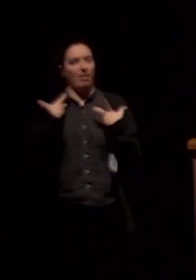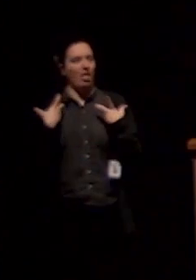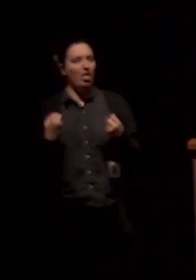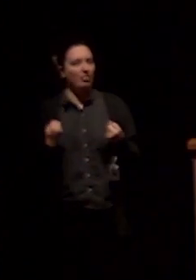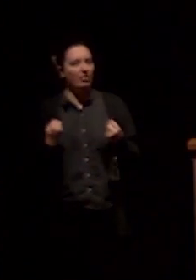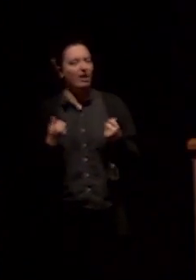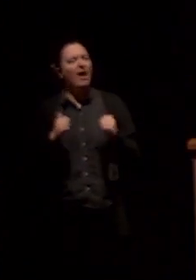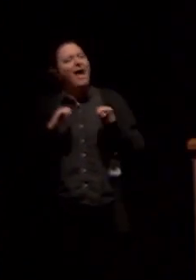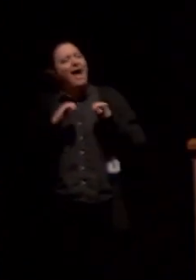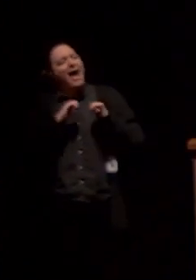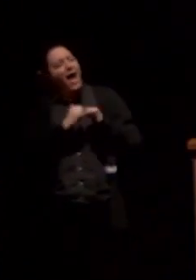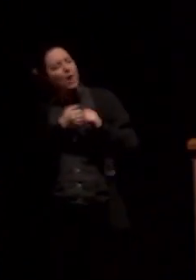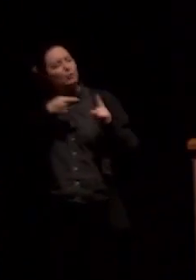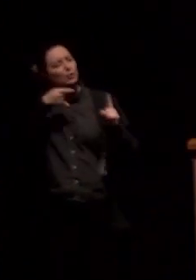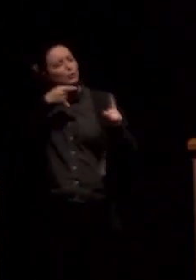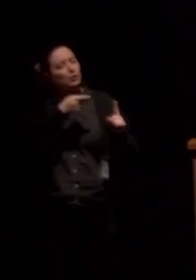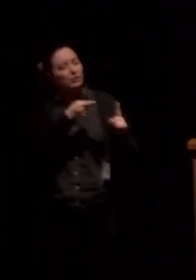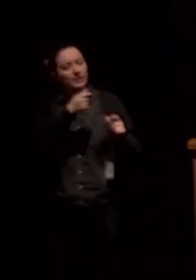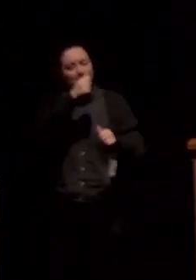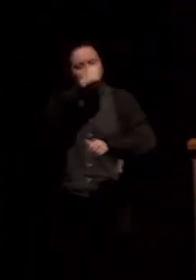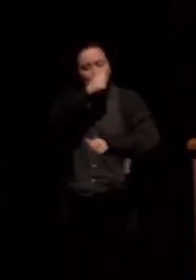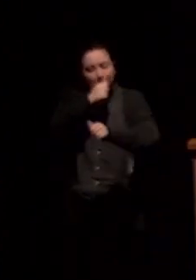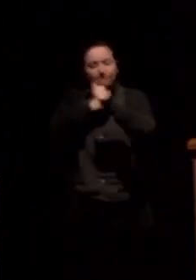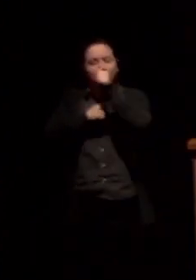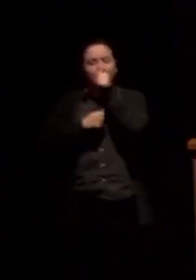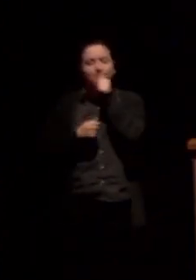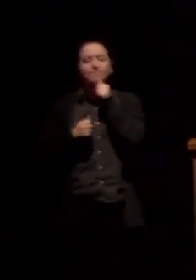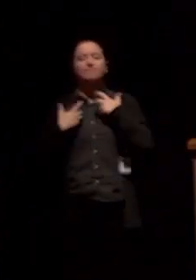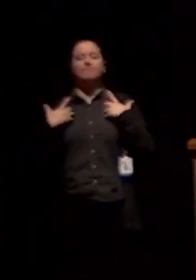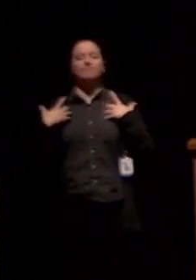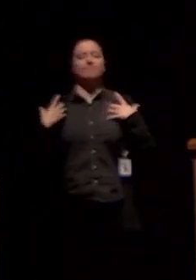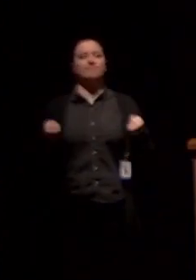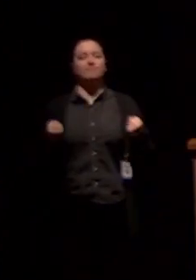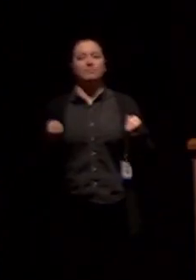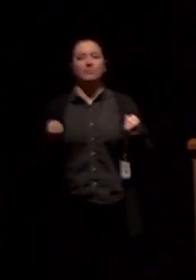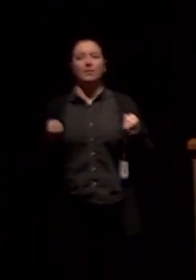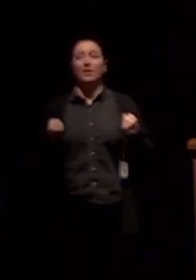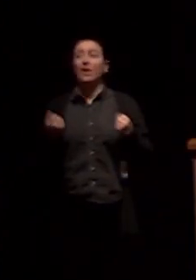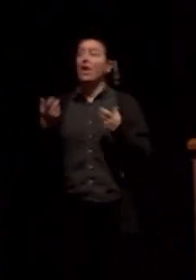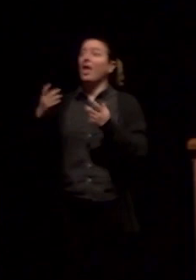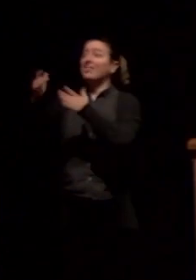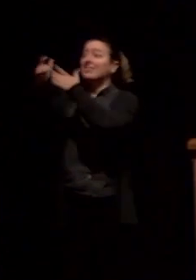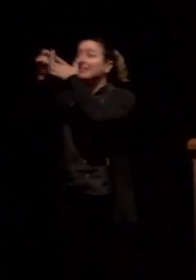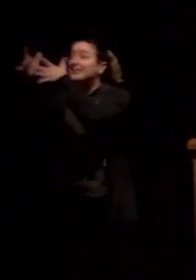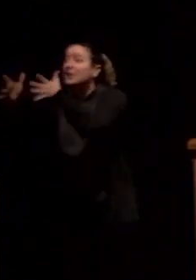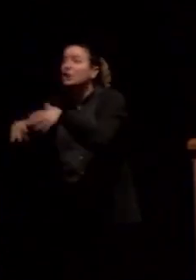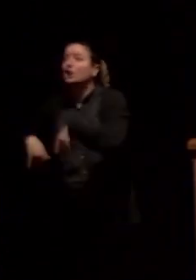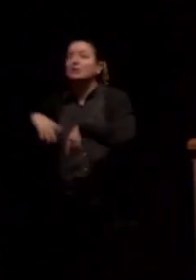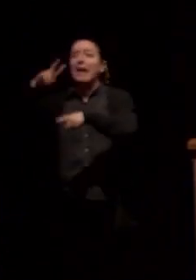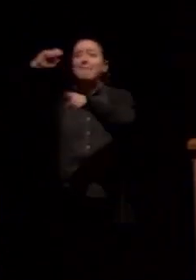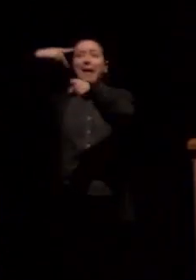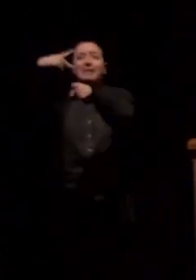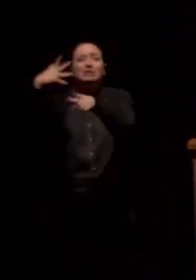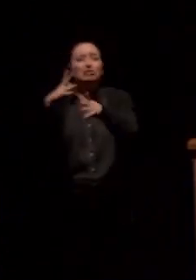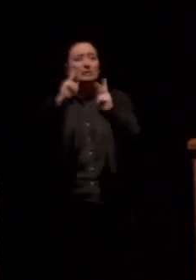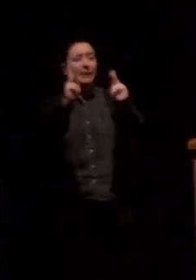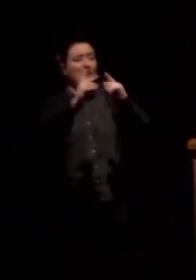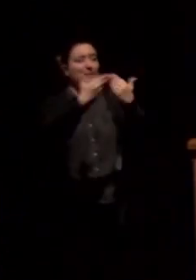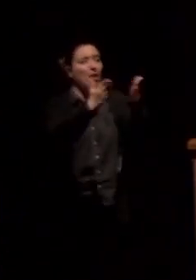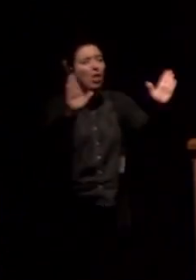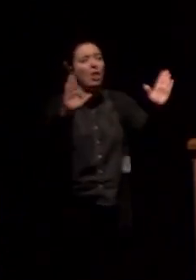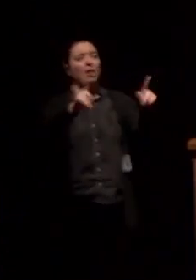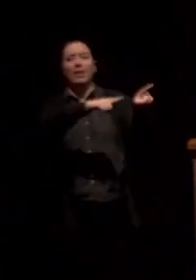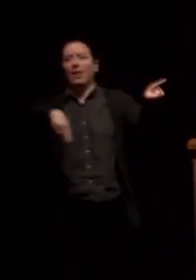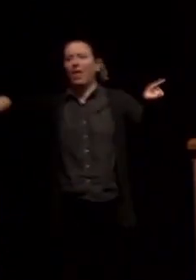stay strong when the leaders that you're working with, the politicians you're talking to, perhaps people in the community, don't think about these things the same